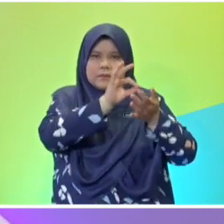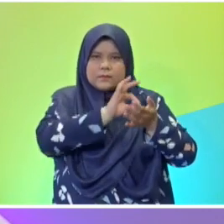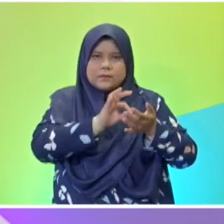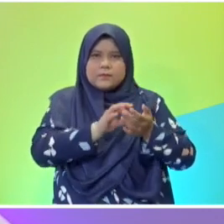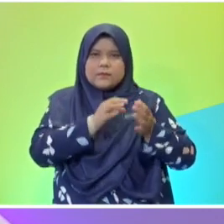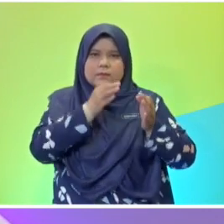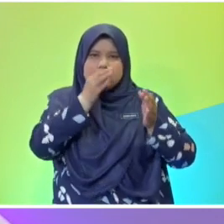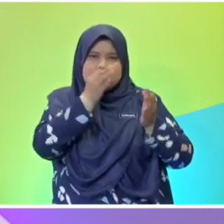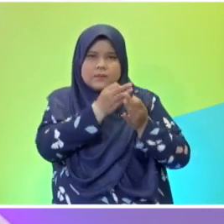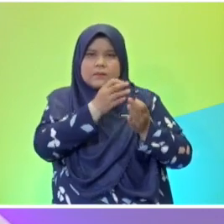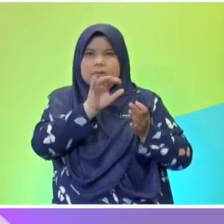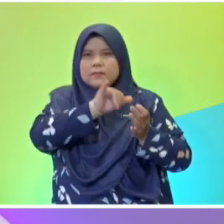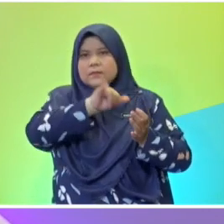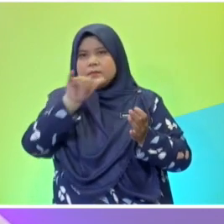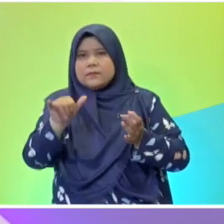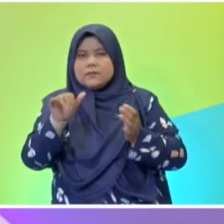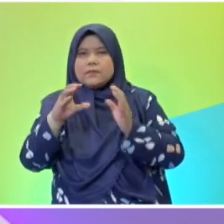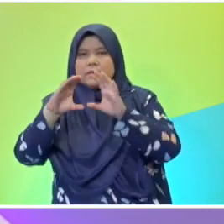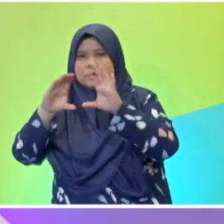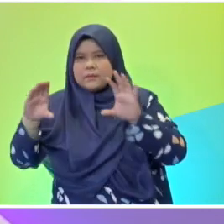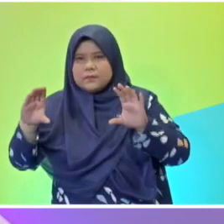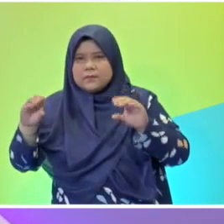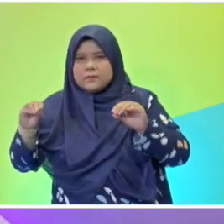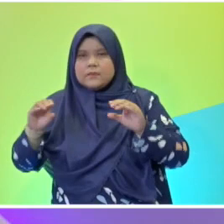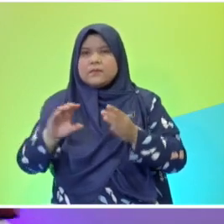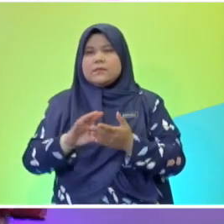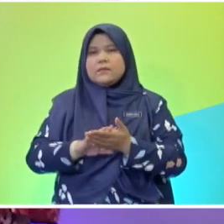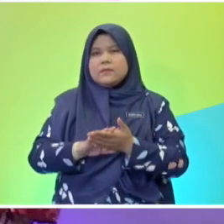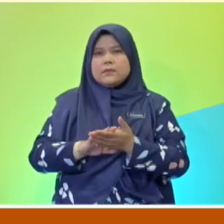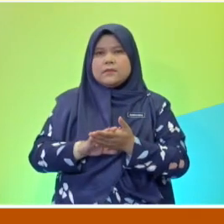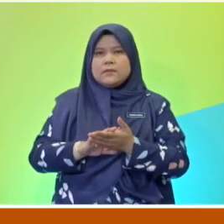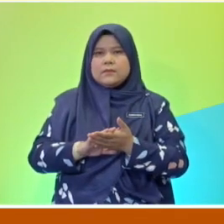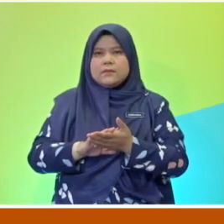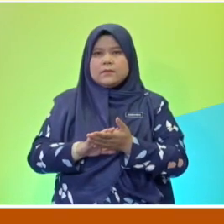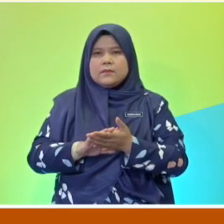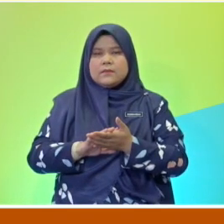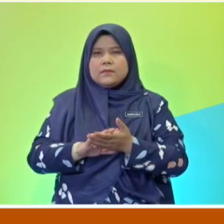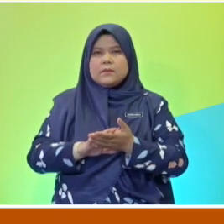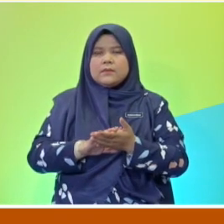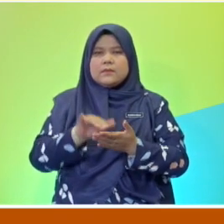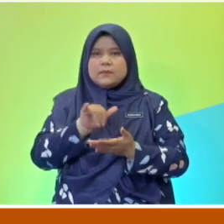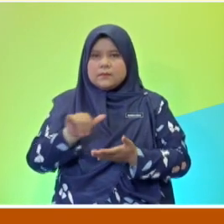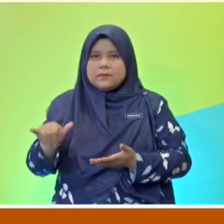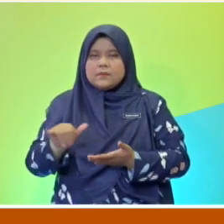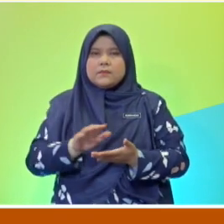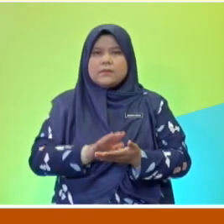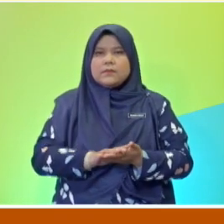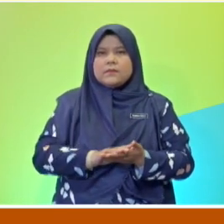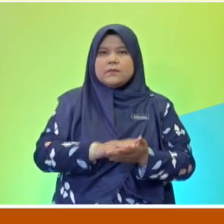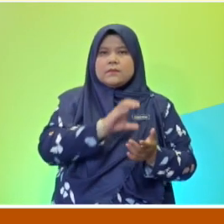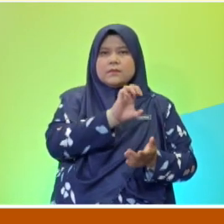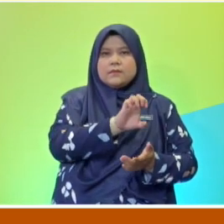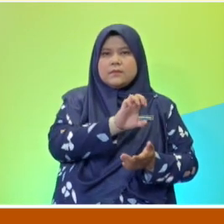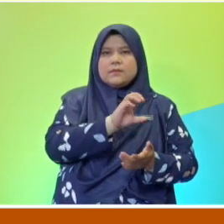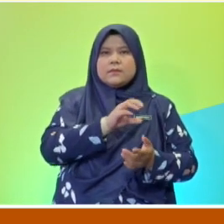fits into these gaps. I see. Okay. Same goes with the next one. Okay, from E